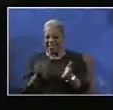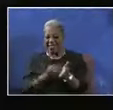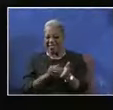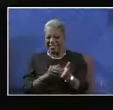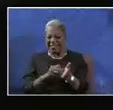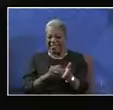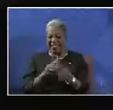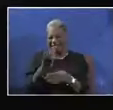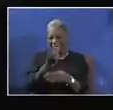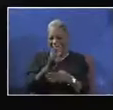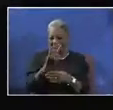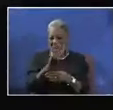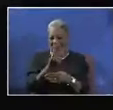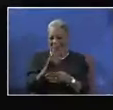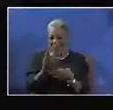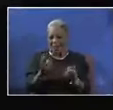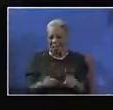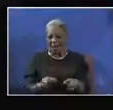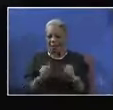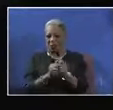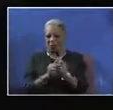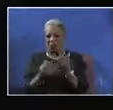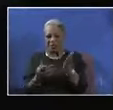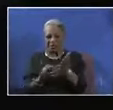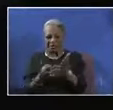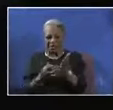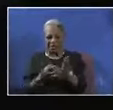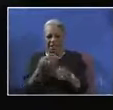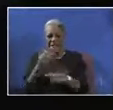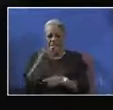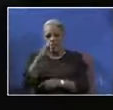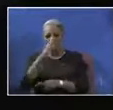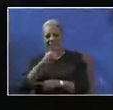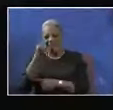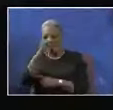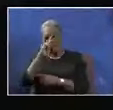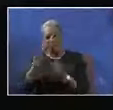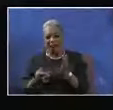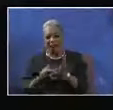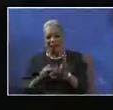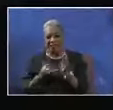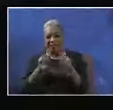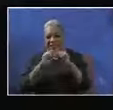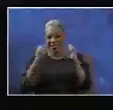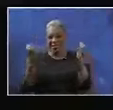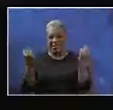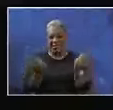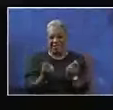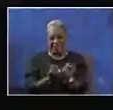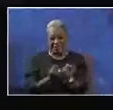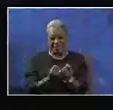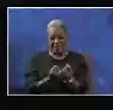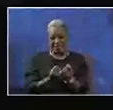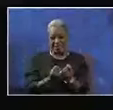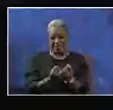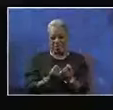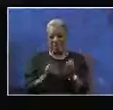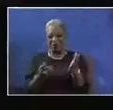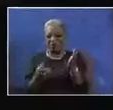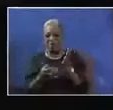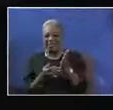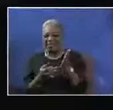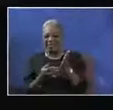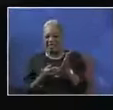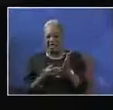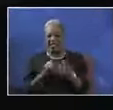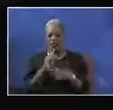with technology. But I thank God for our tech team, which is a ministry. Technology is a